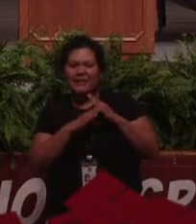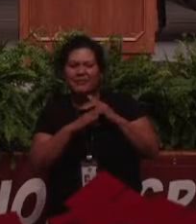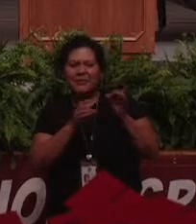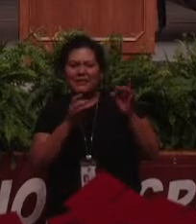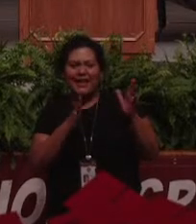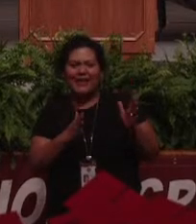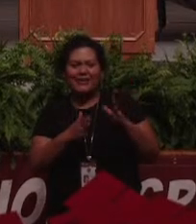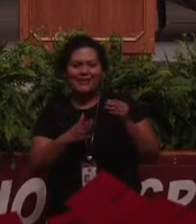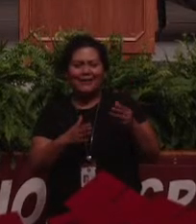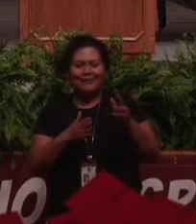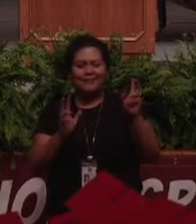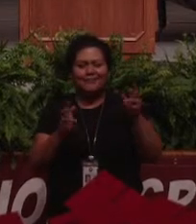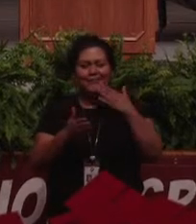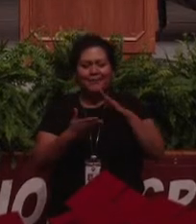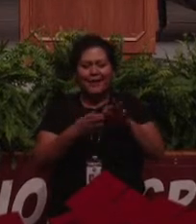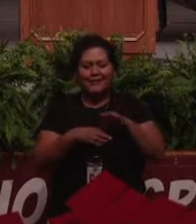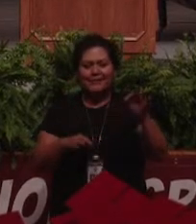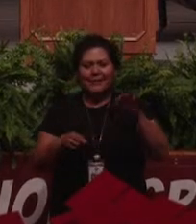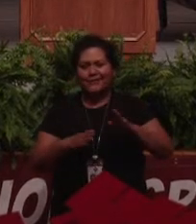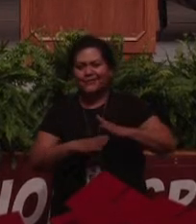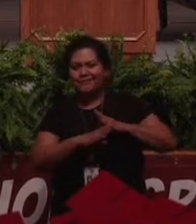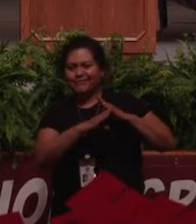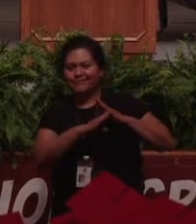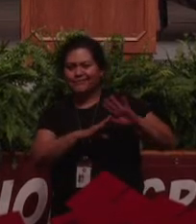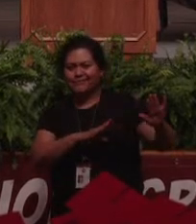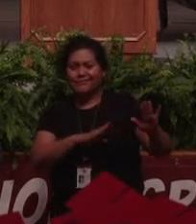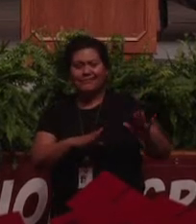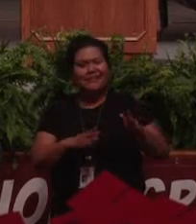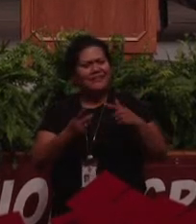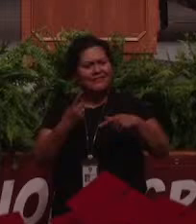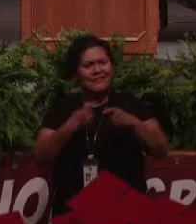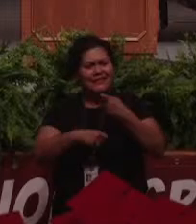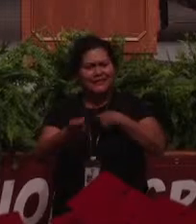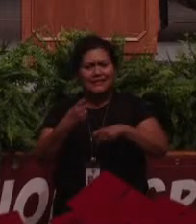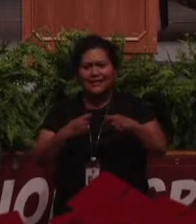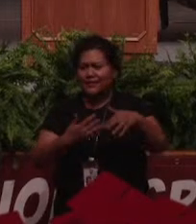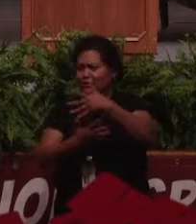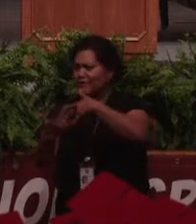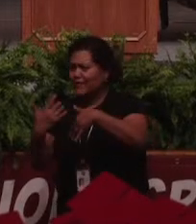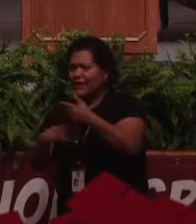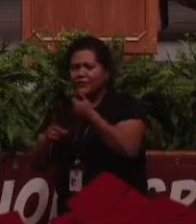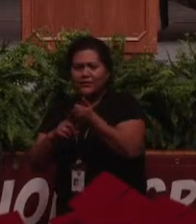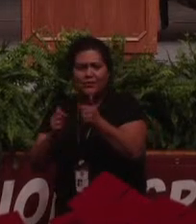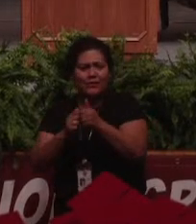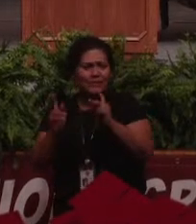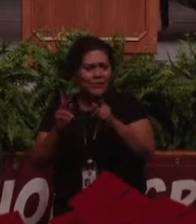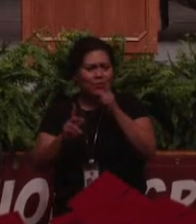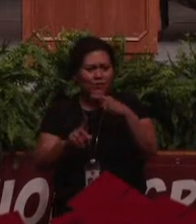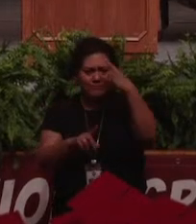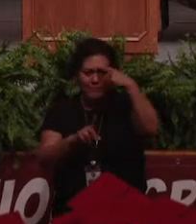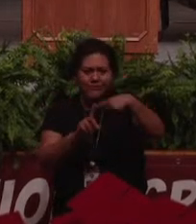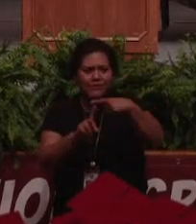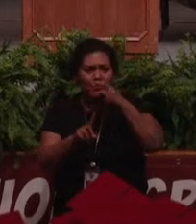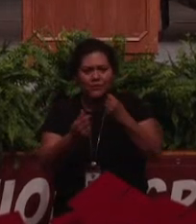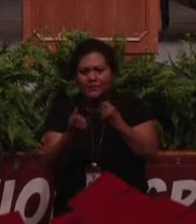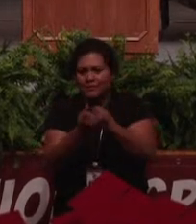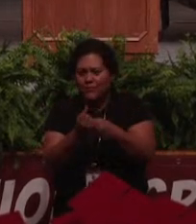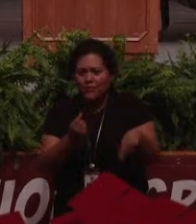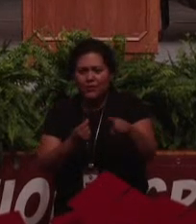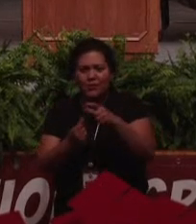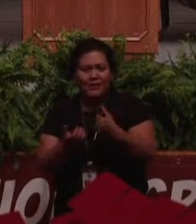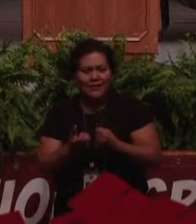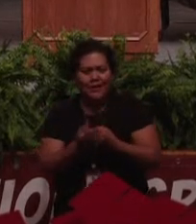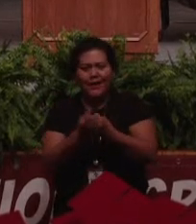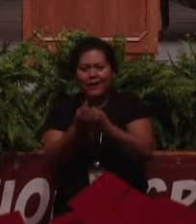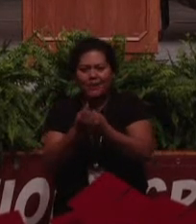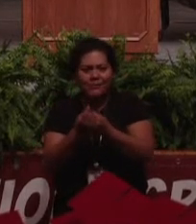you. Always surround yourself with positive people who will support you and help you accomplish your goals. Do